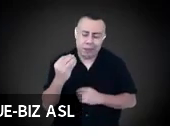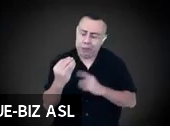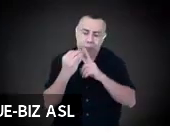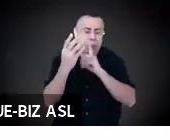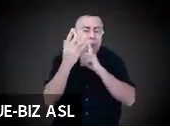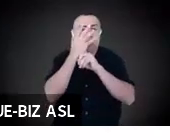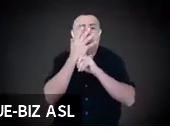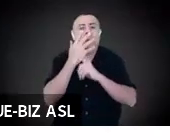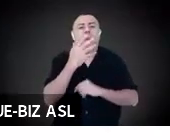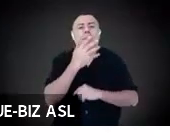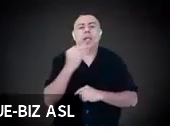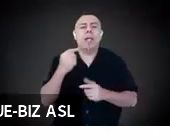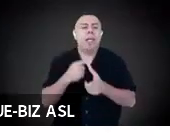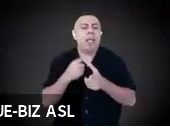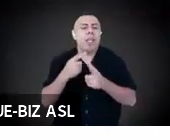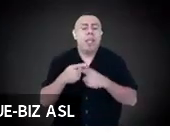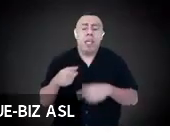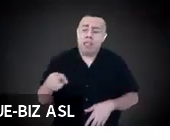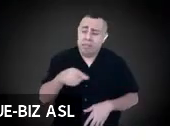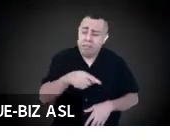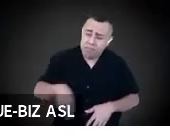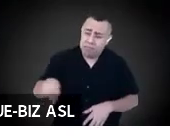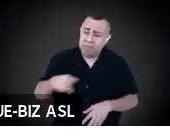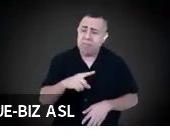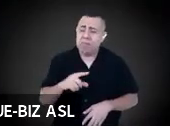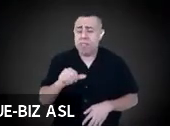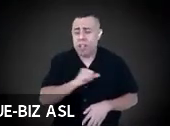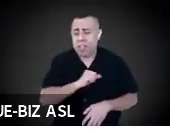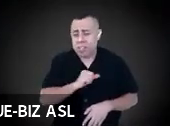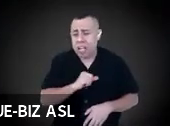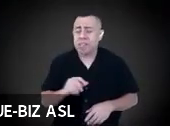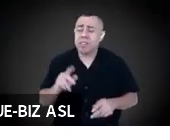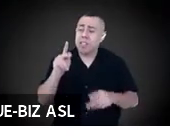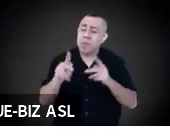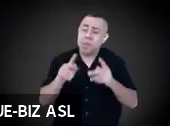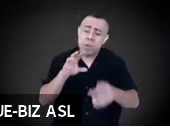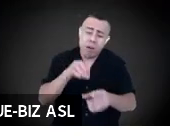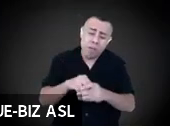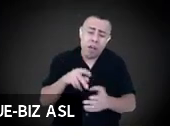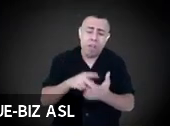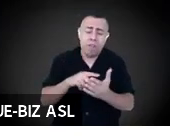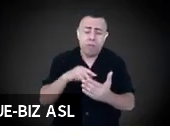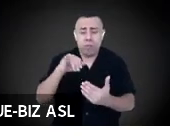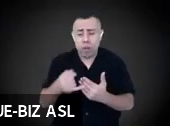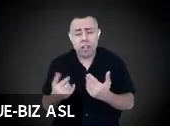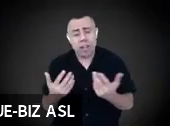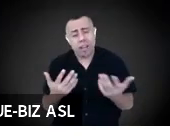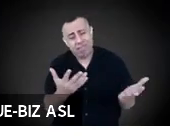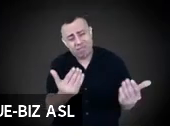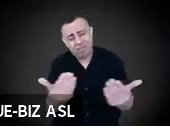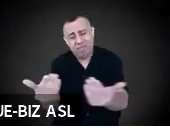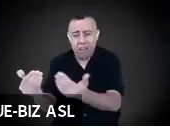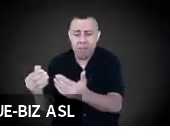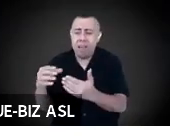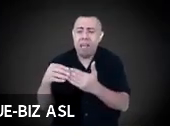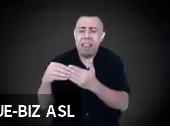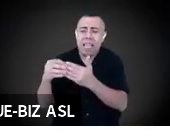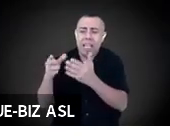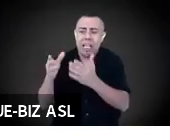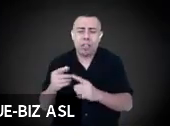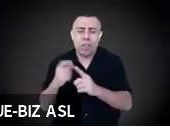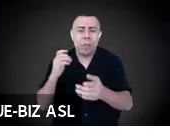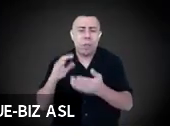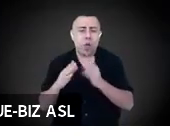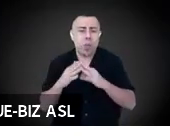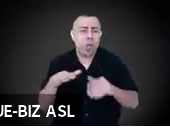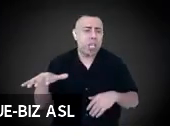within ourselves as and everyone that's involved in the project, and bringing in community leaders also. I think that's a big,